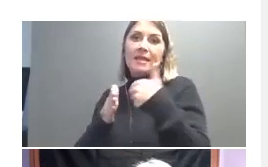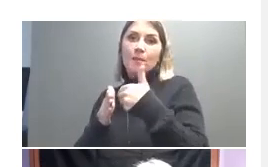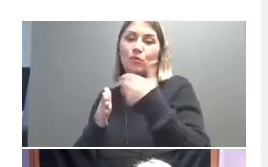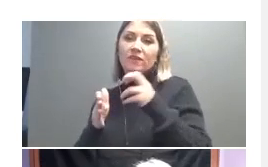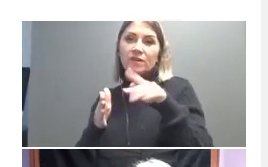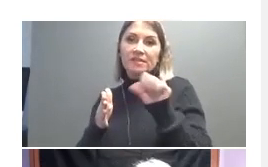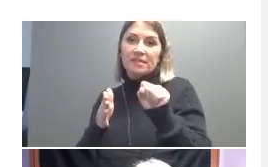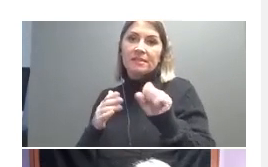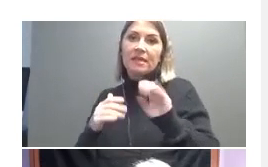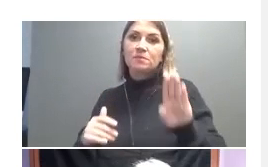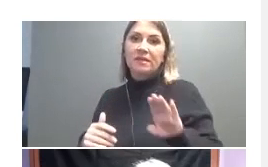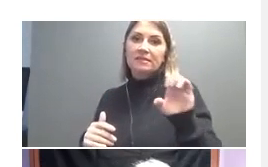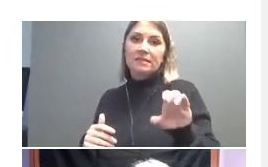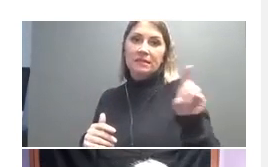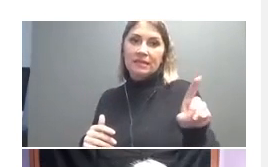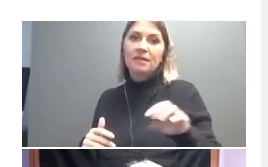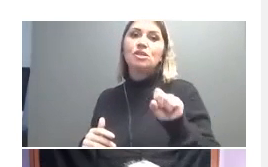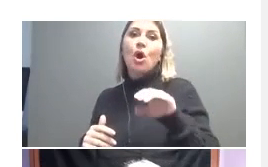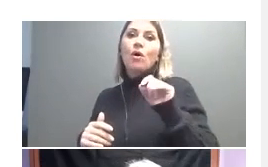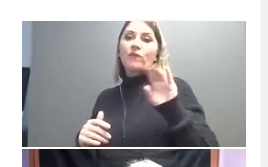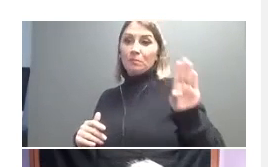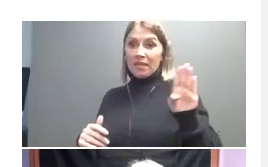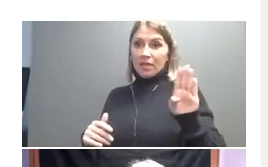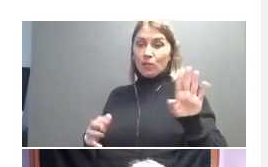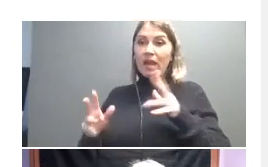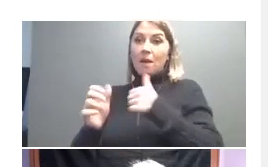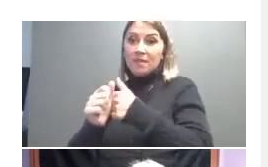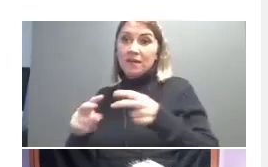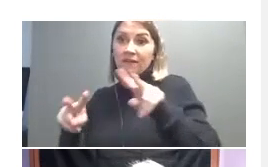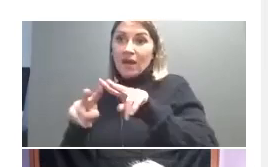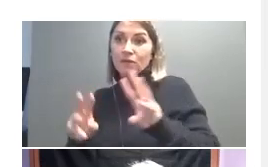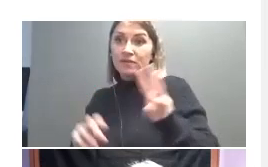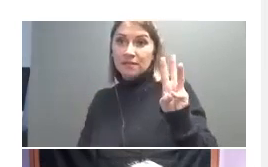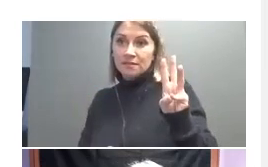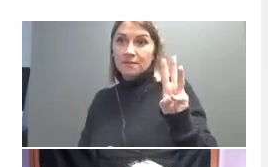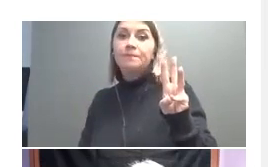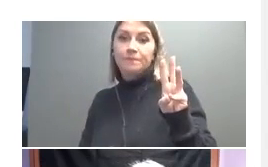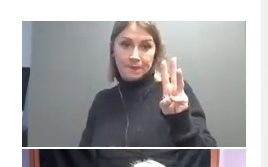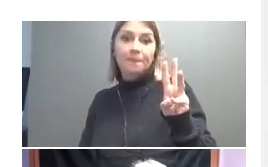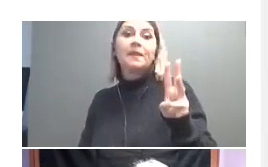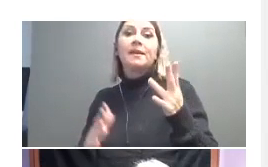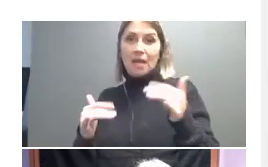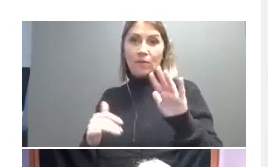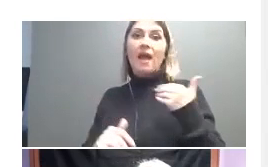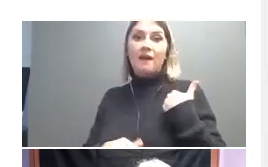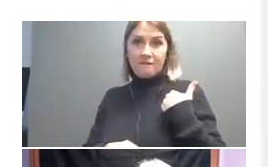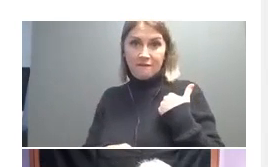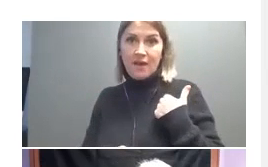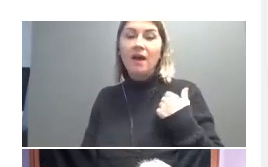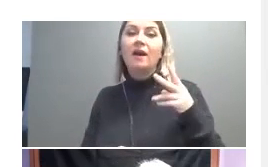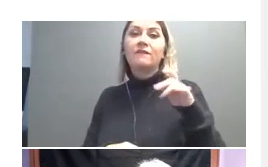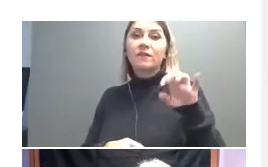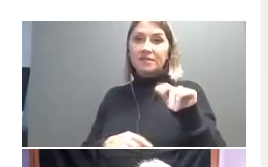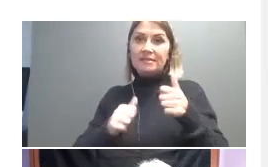that is B, C, and E. So for B, we had an updated value of 6. We now have a vertex length of